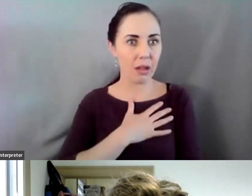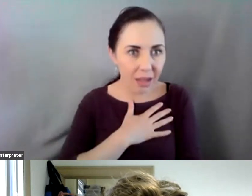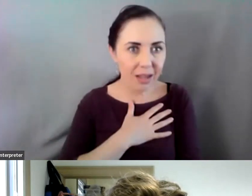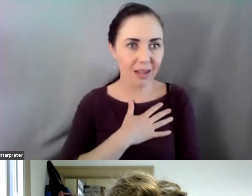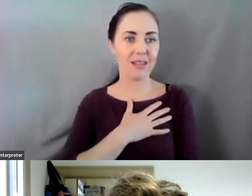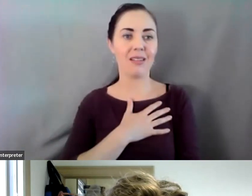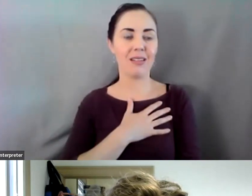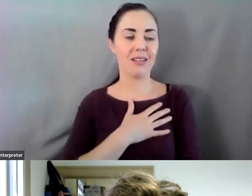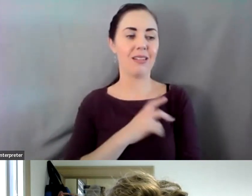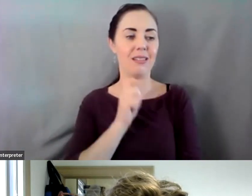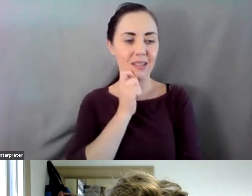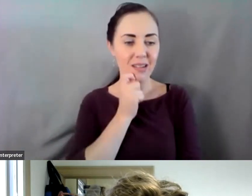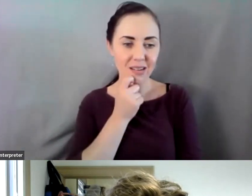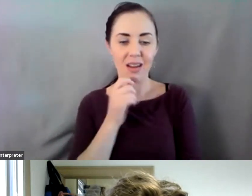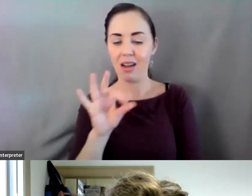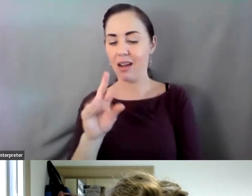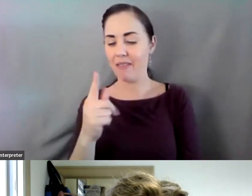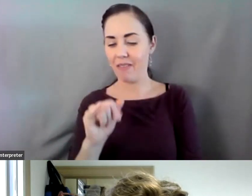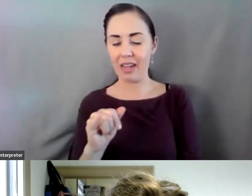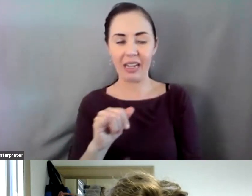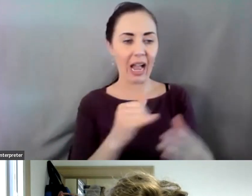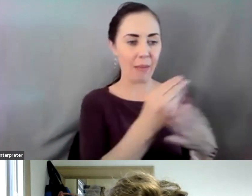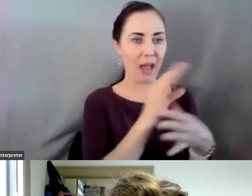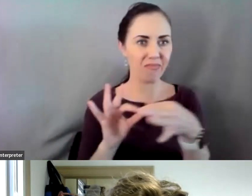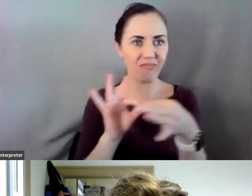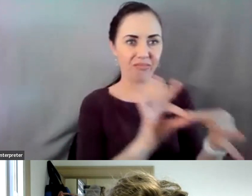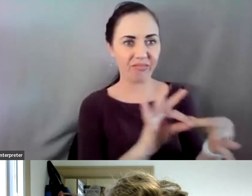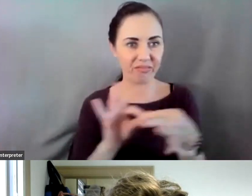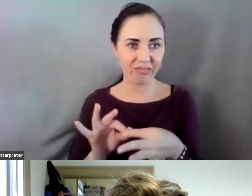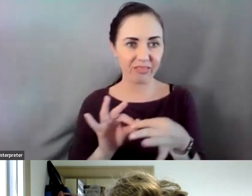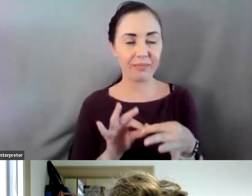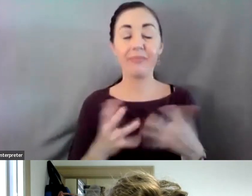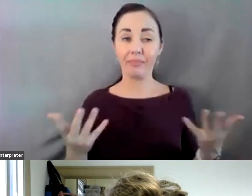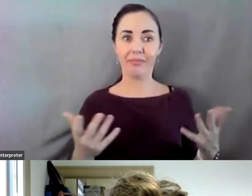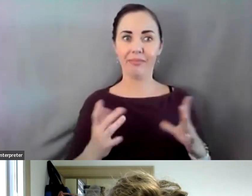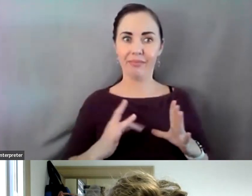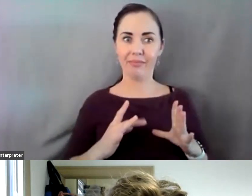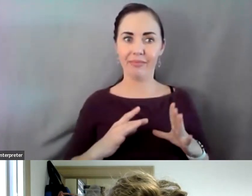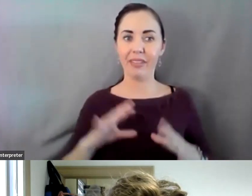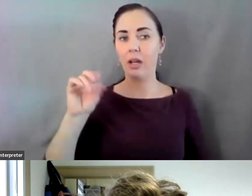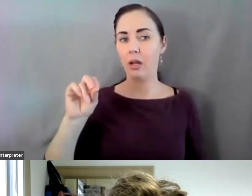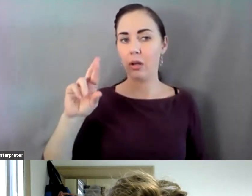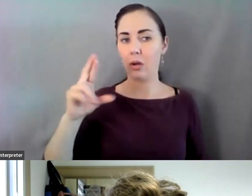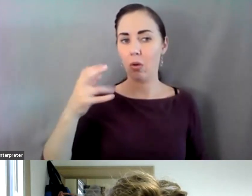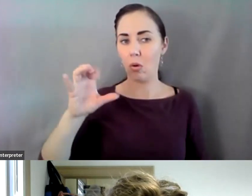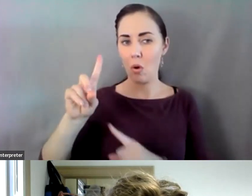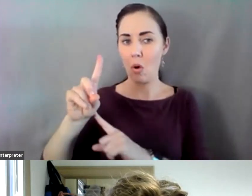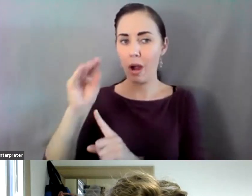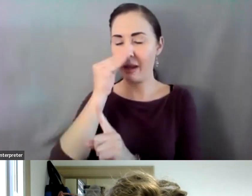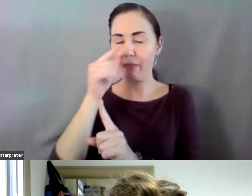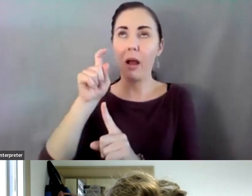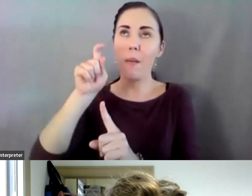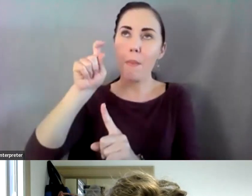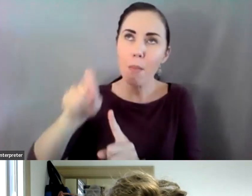the relationship between fungi and plants was. And orchids are sort of, they really, really, really need their